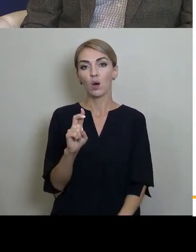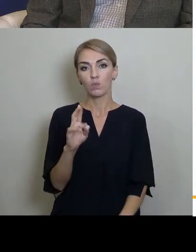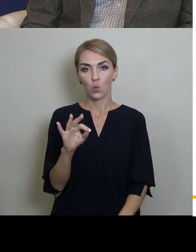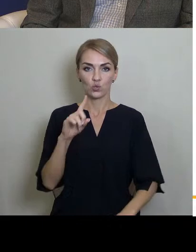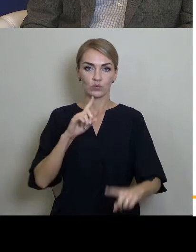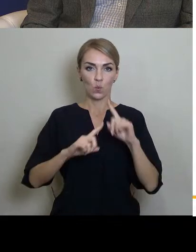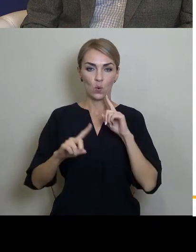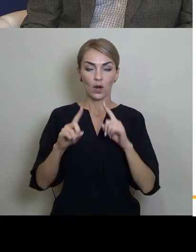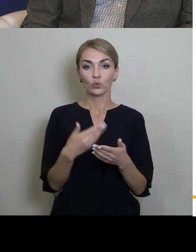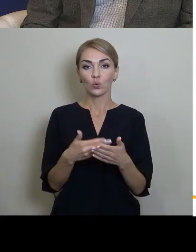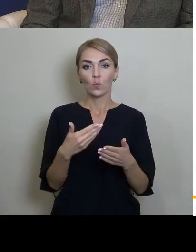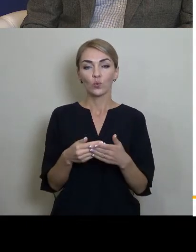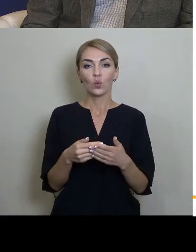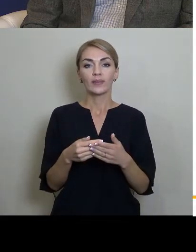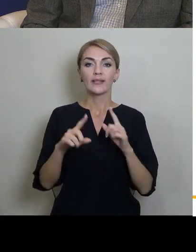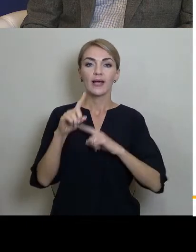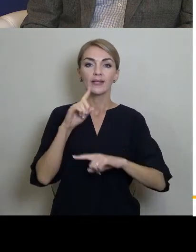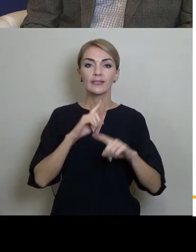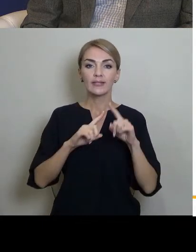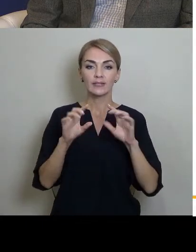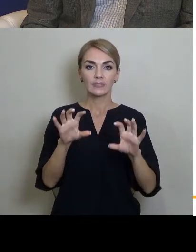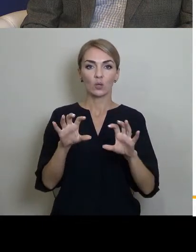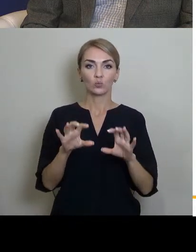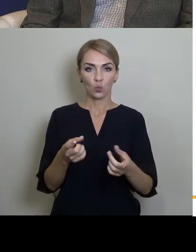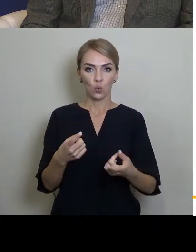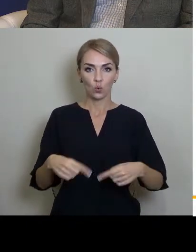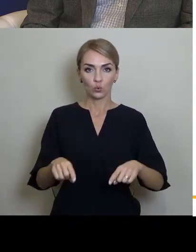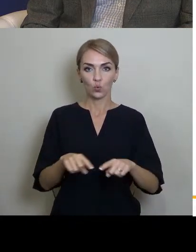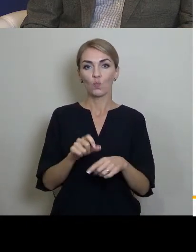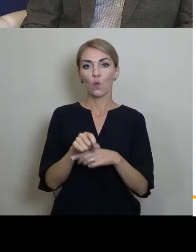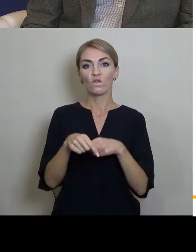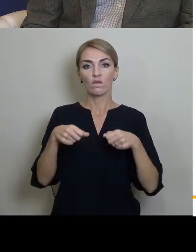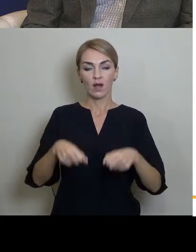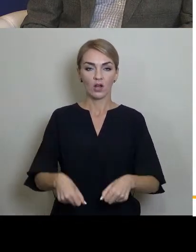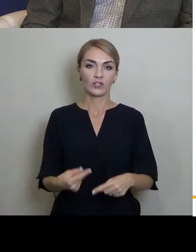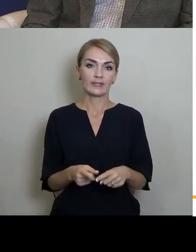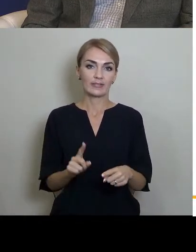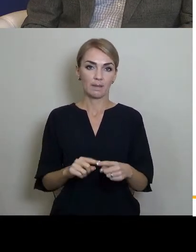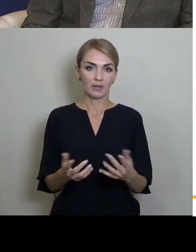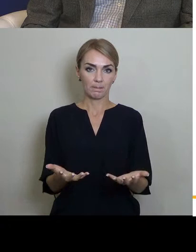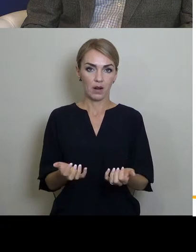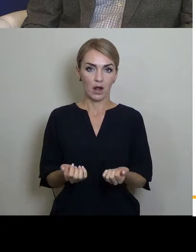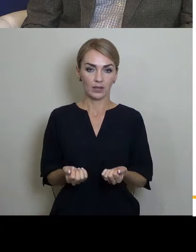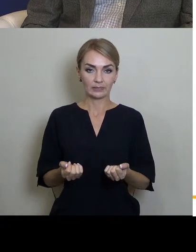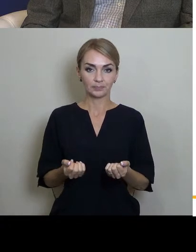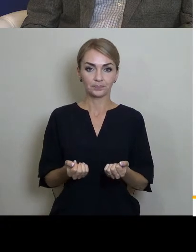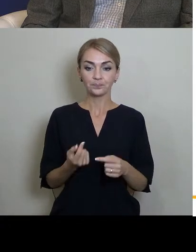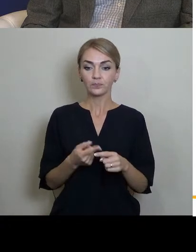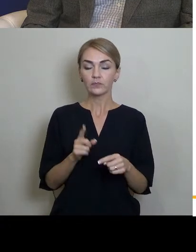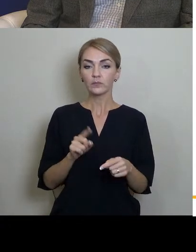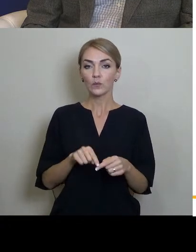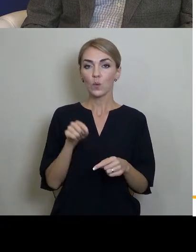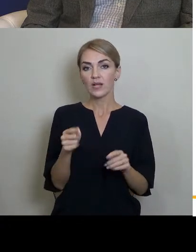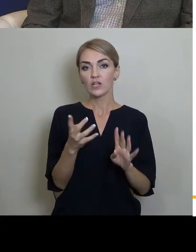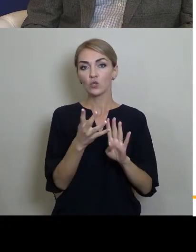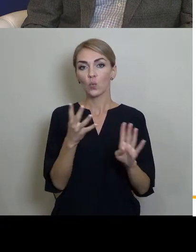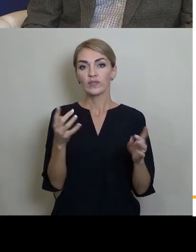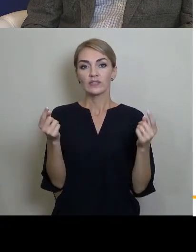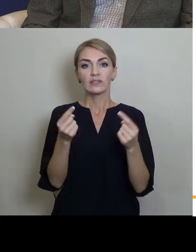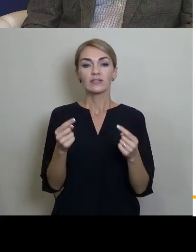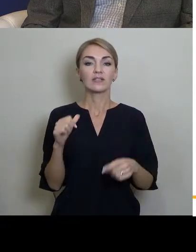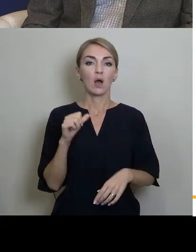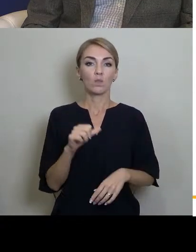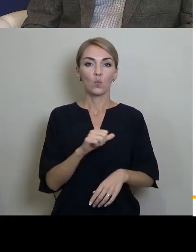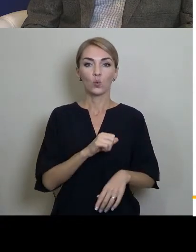defined by the party at the meeting or the conference at the meeting of the statutory body of the party. So this